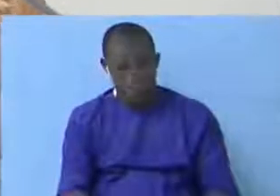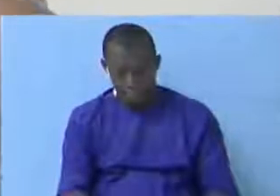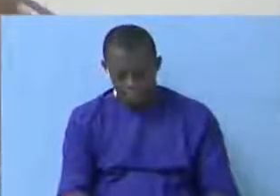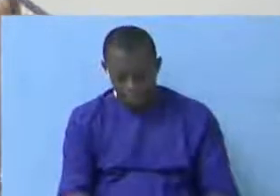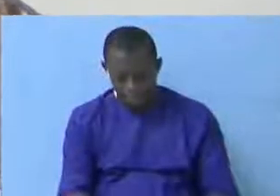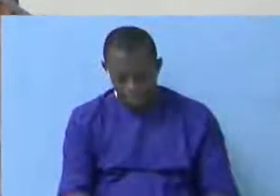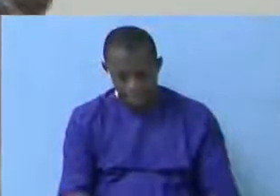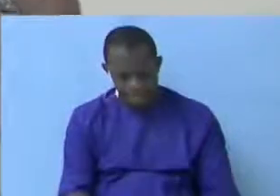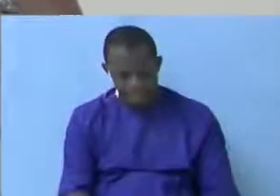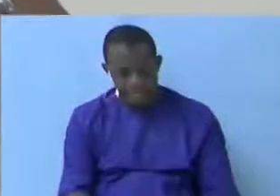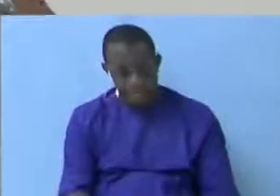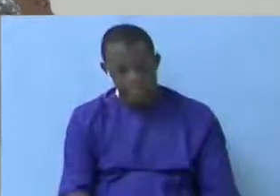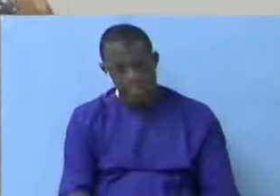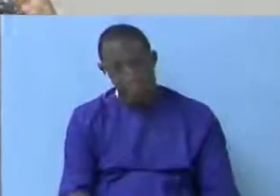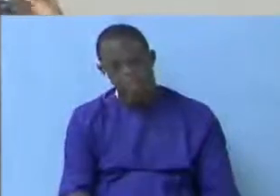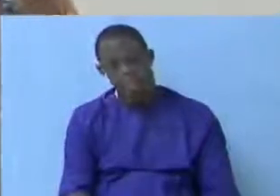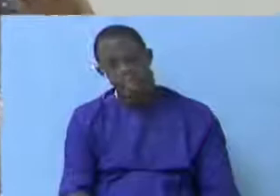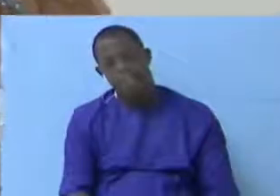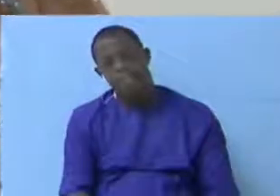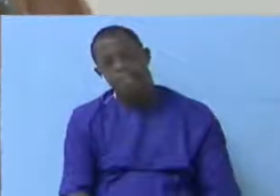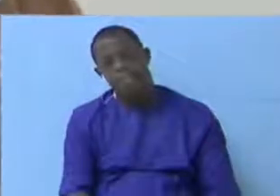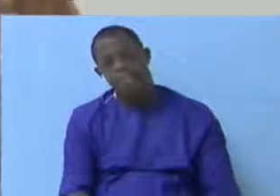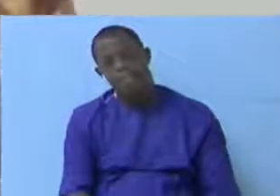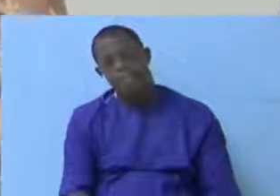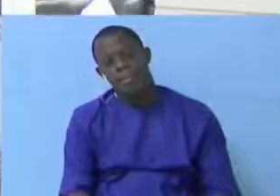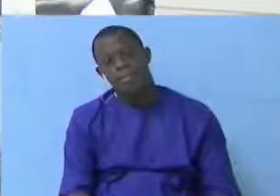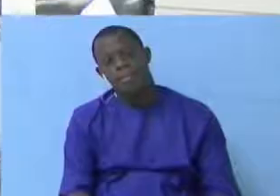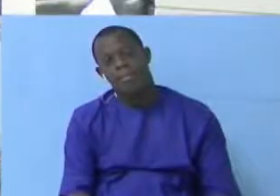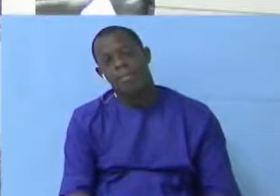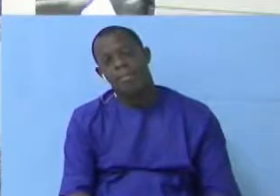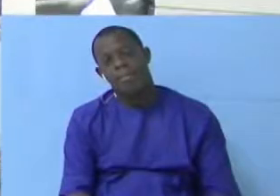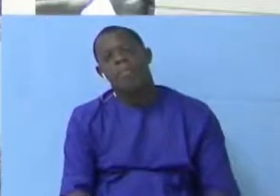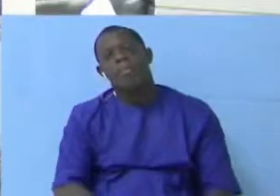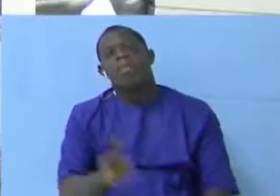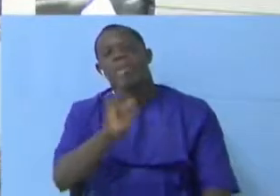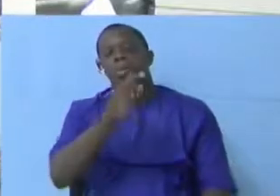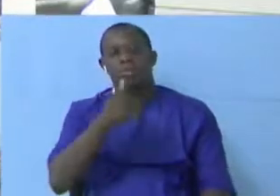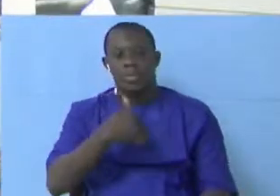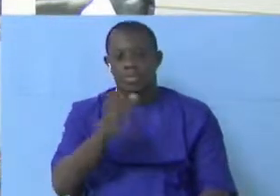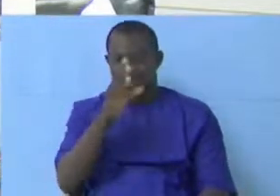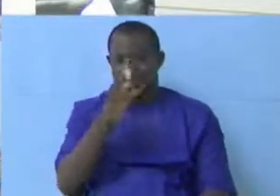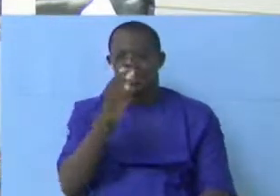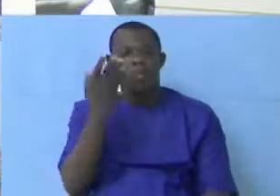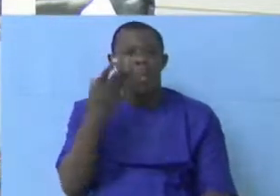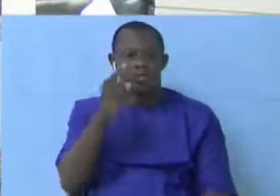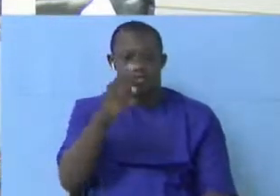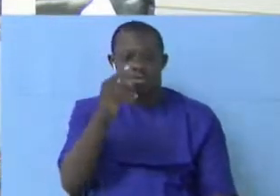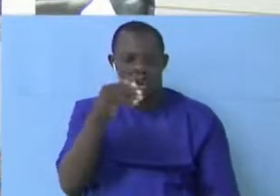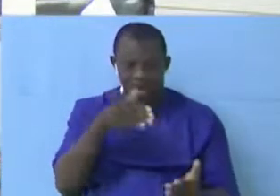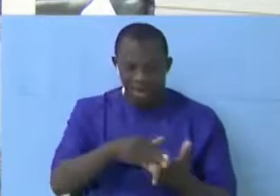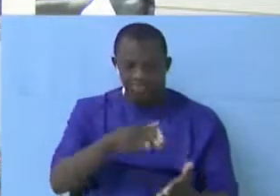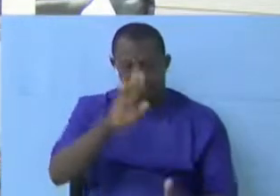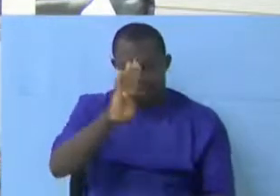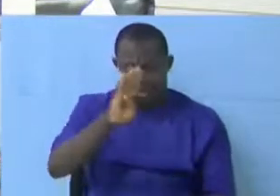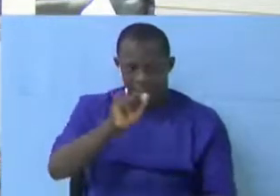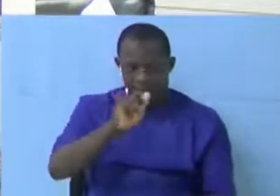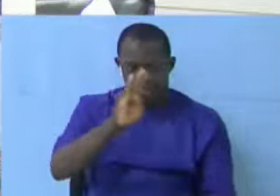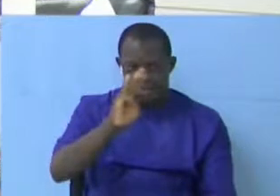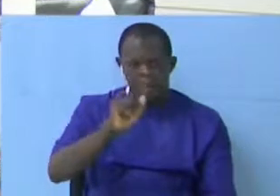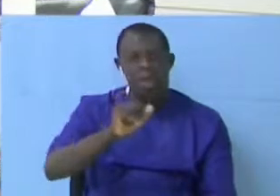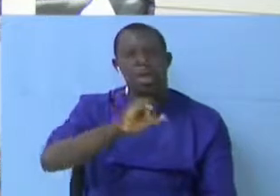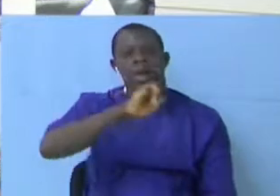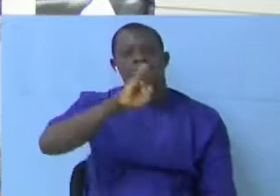ko. Wadal do futala baba jobu ya hani ye sabang. What I'm saying is when upon your arrival at Baba Job's residence, Tumado